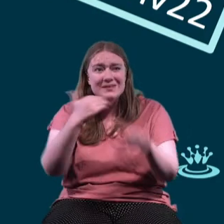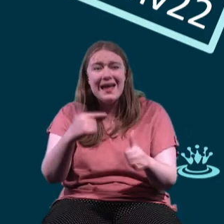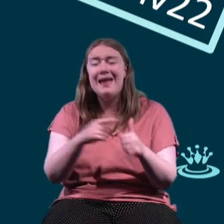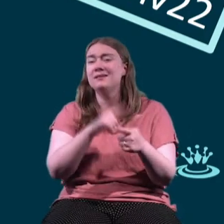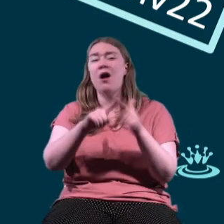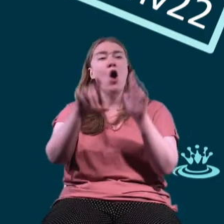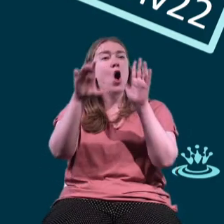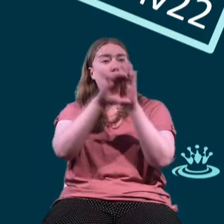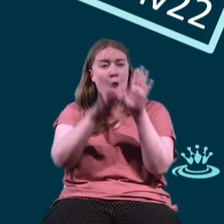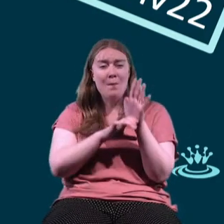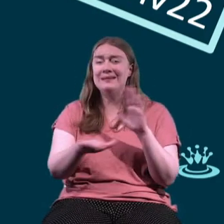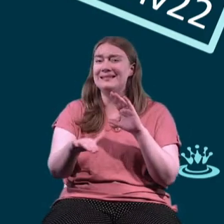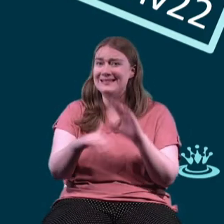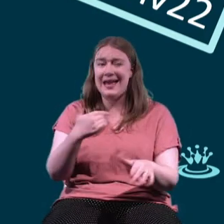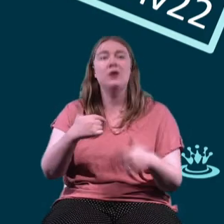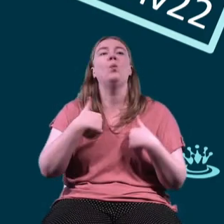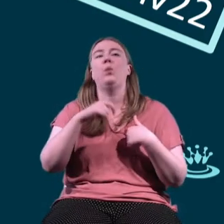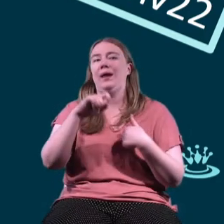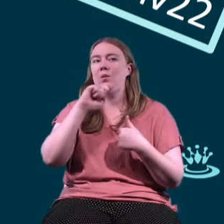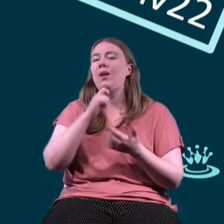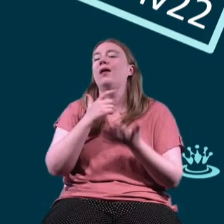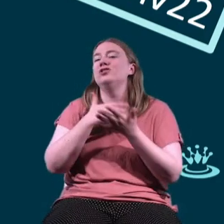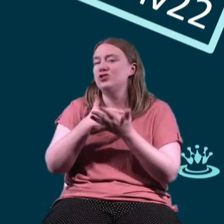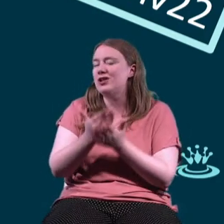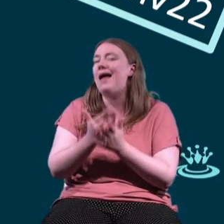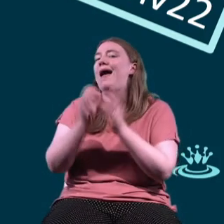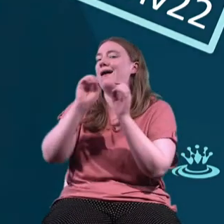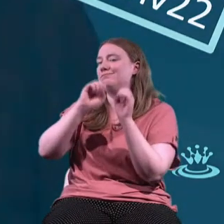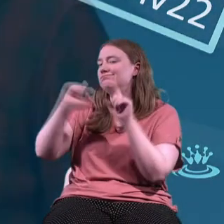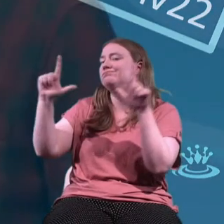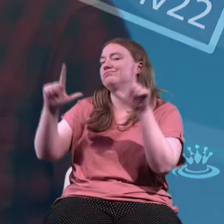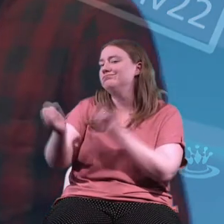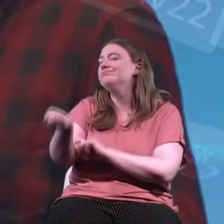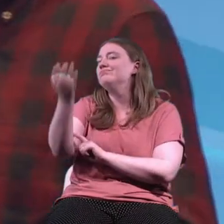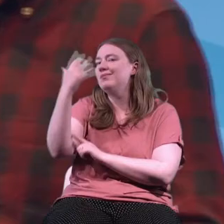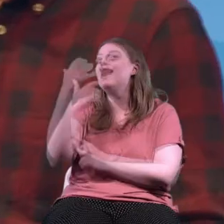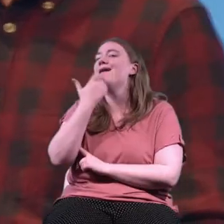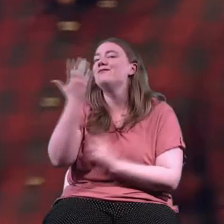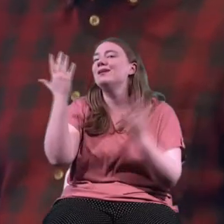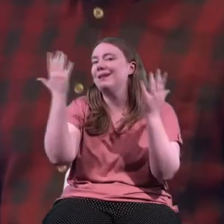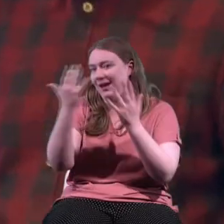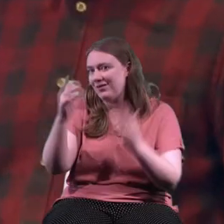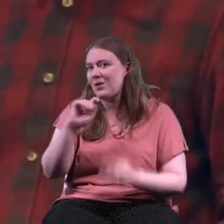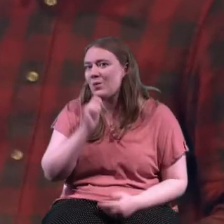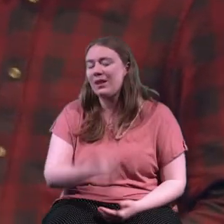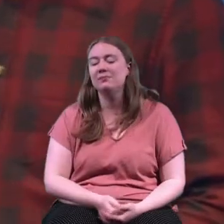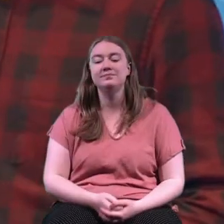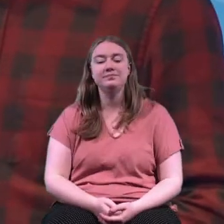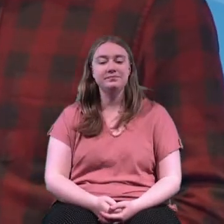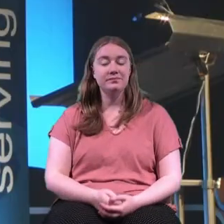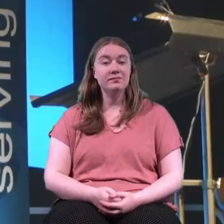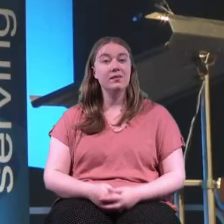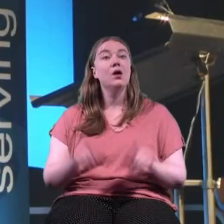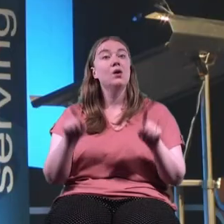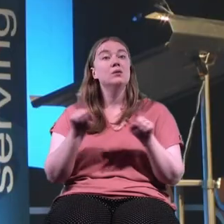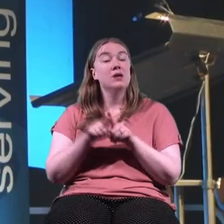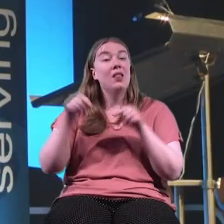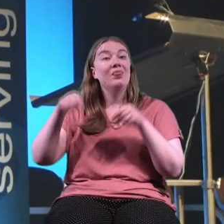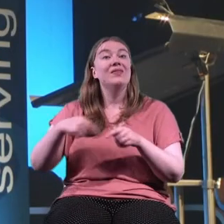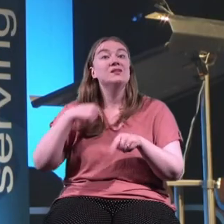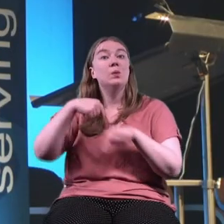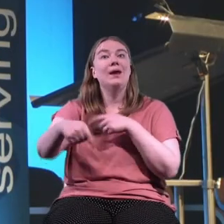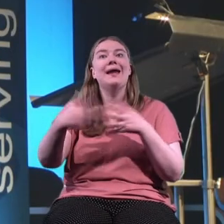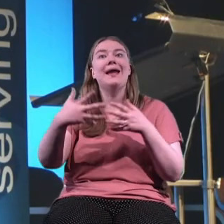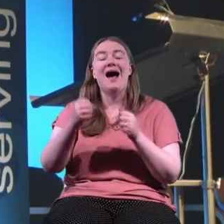send those in to us, and we will share a few each evening. It's great to have with us Ben and the band, so thank